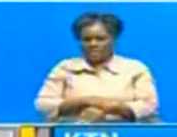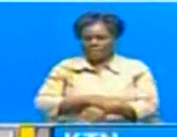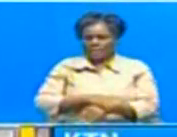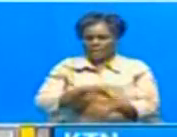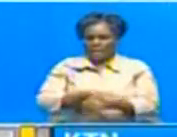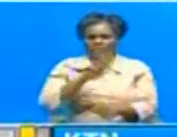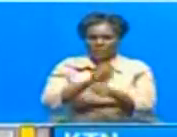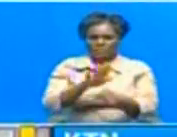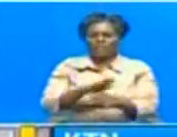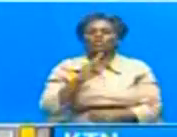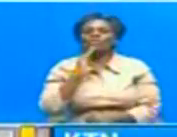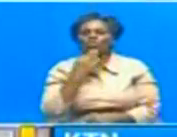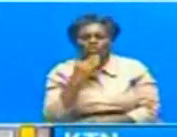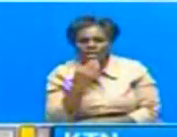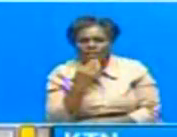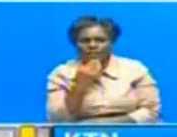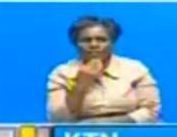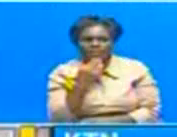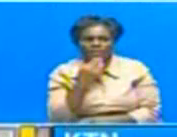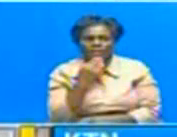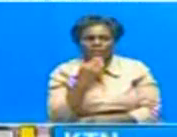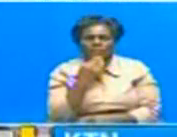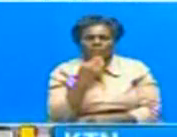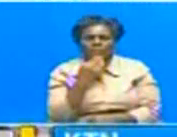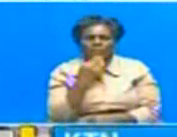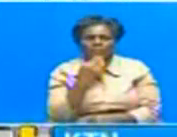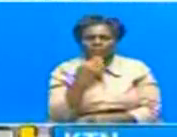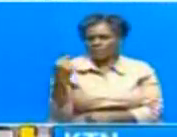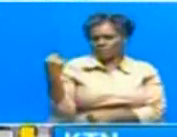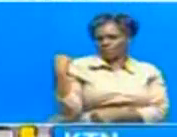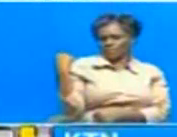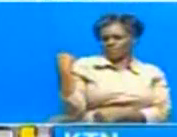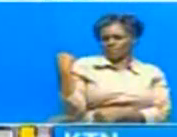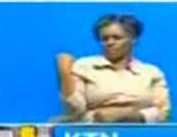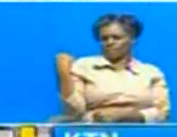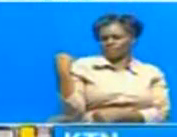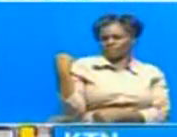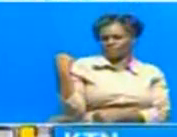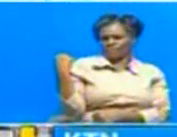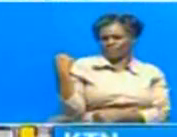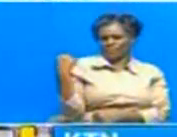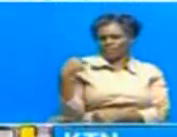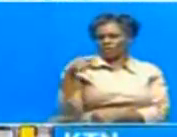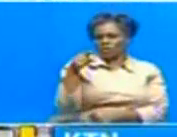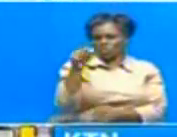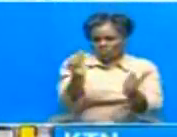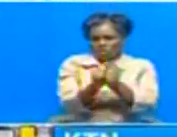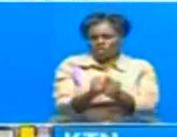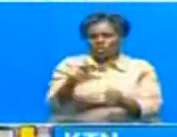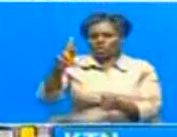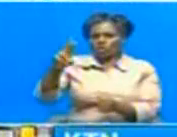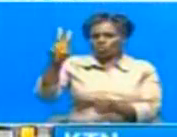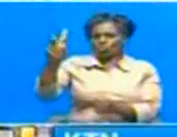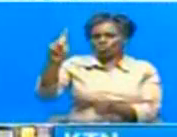the Luhyas, who live in the Rift Valley. You were recently, you've been seen with Isaac Ruto, who's